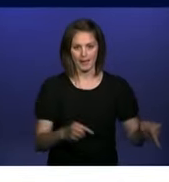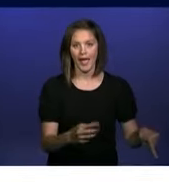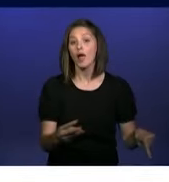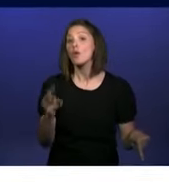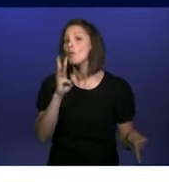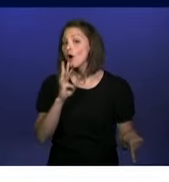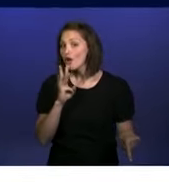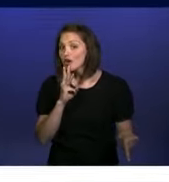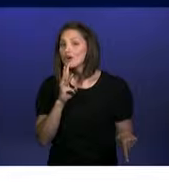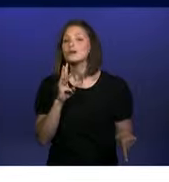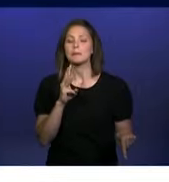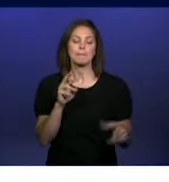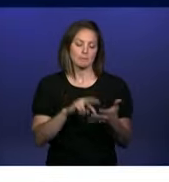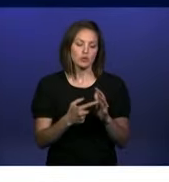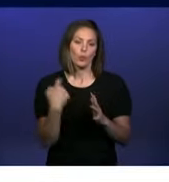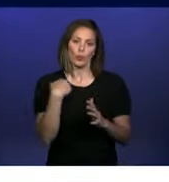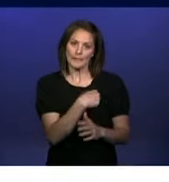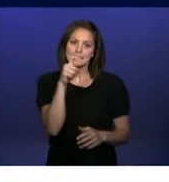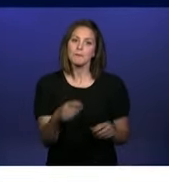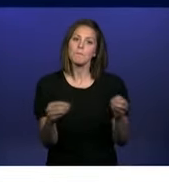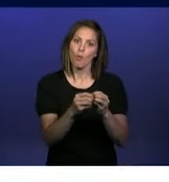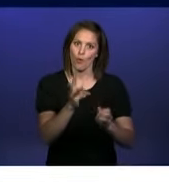them. More water rights to Utah. Listen,